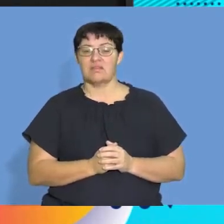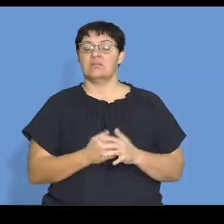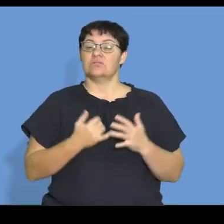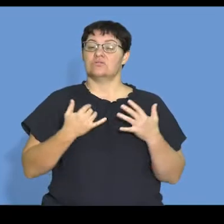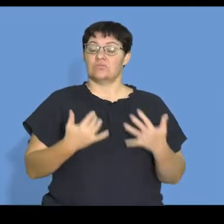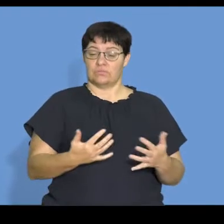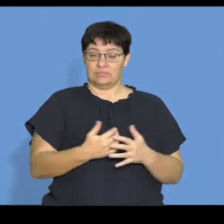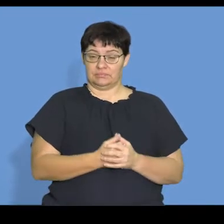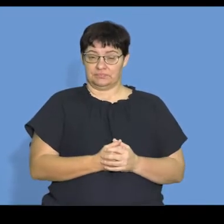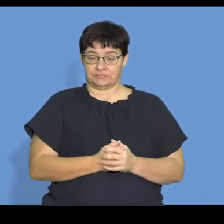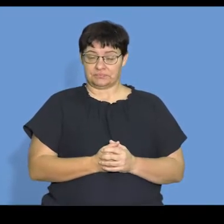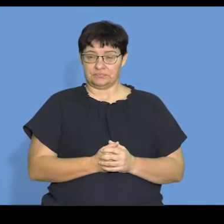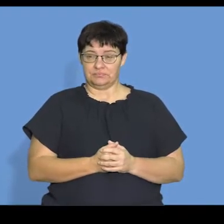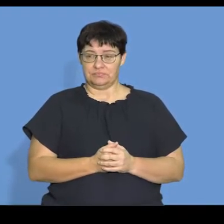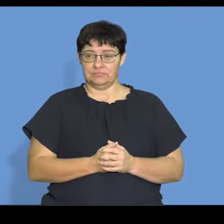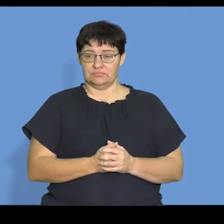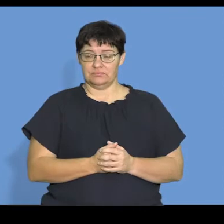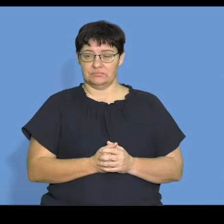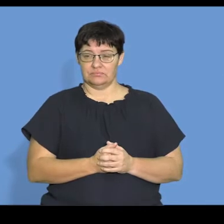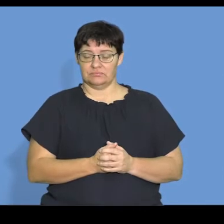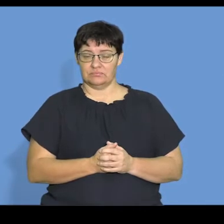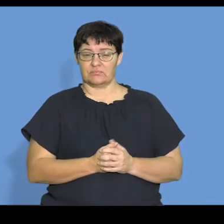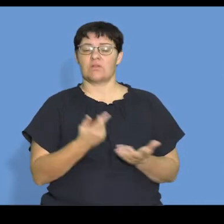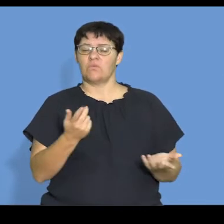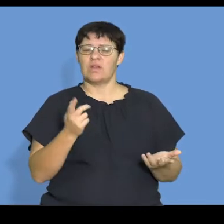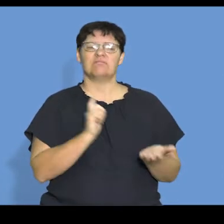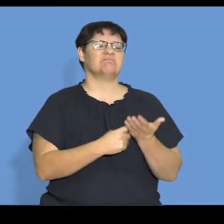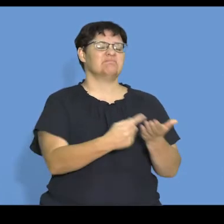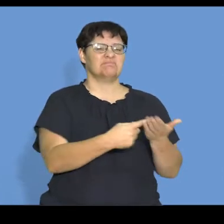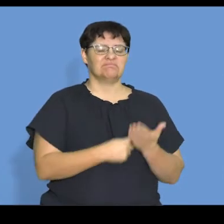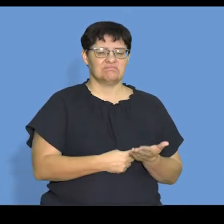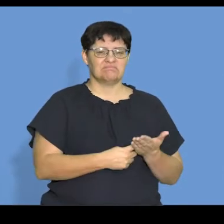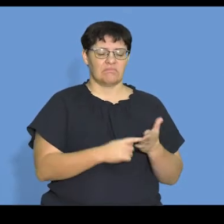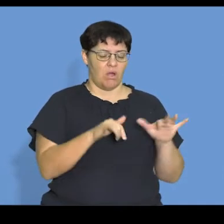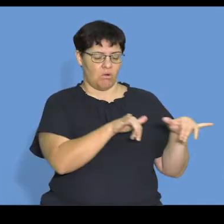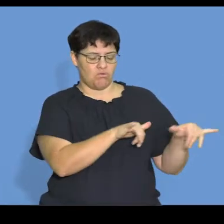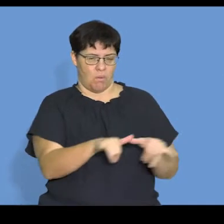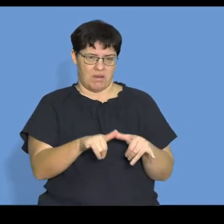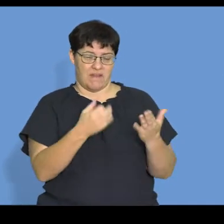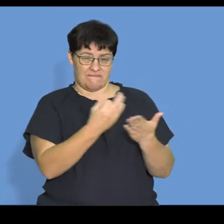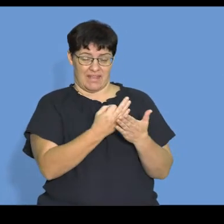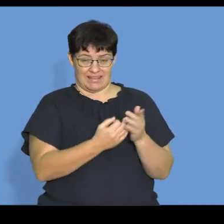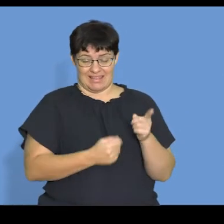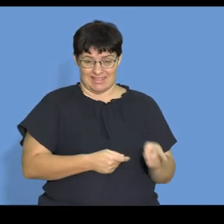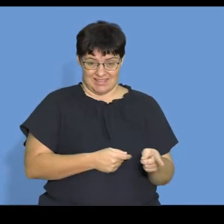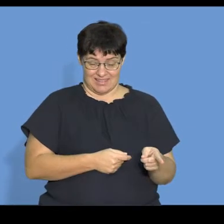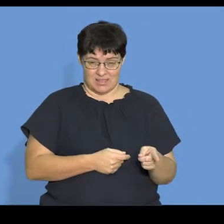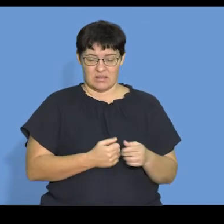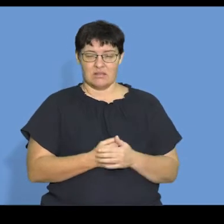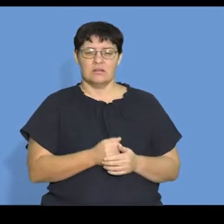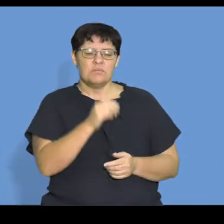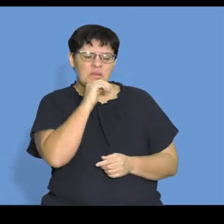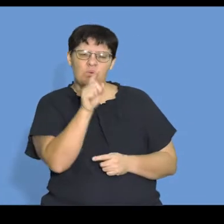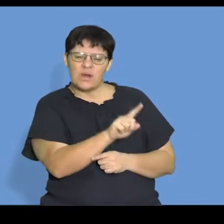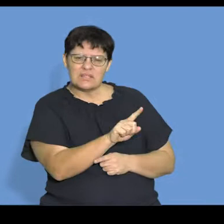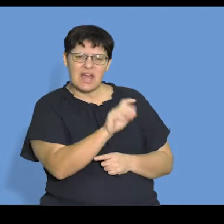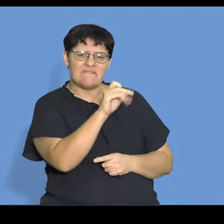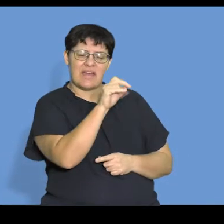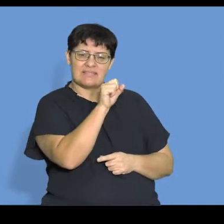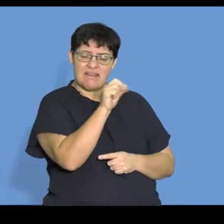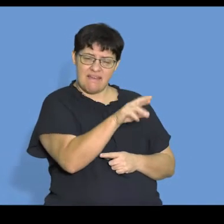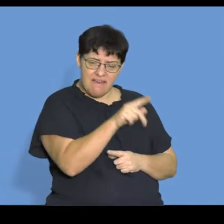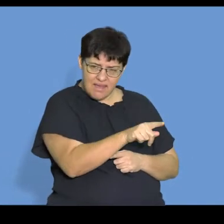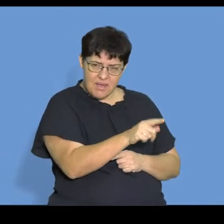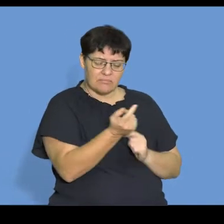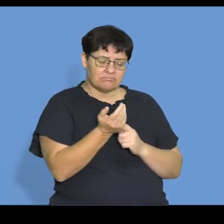So remember that when you talk about a common factor, this refers to a factor that